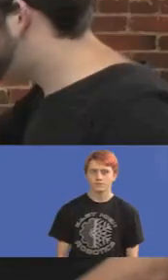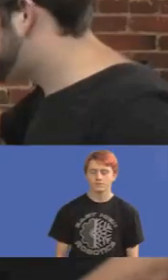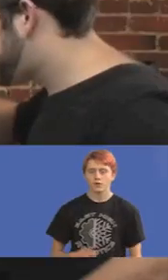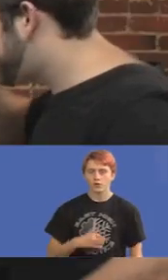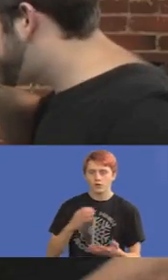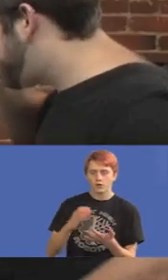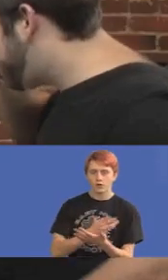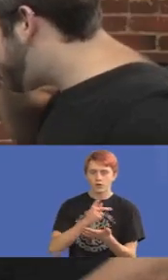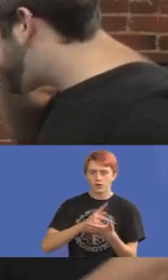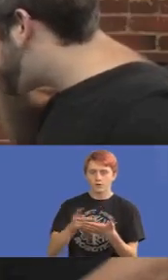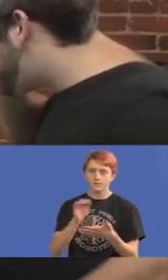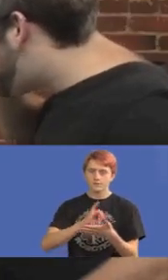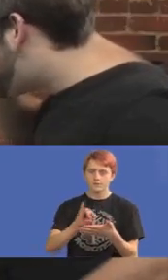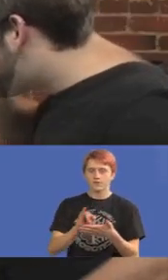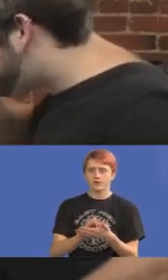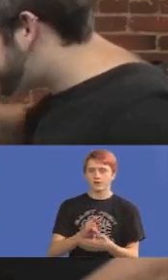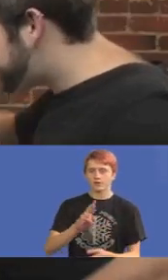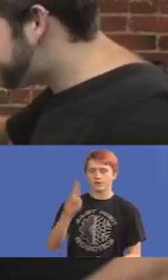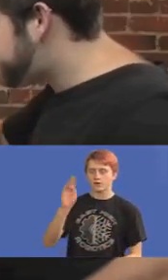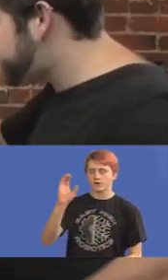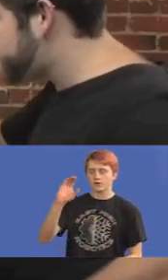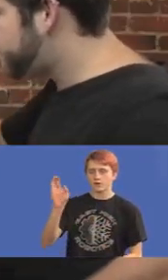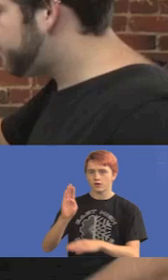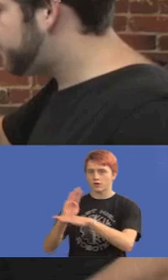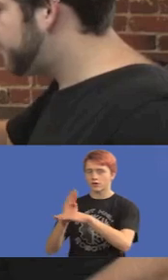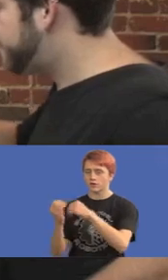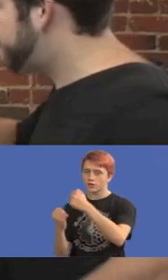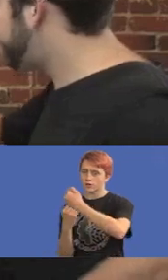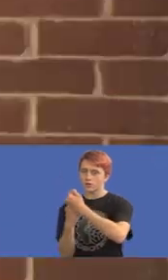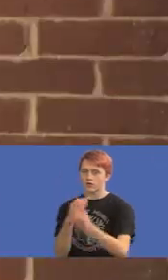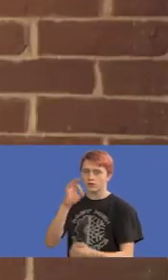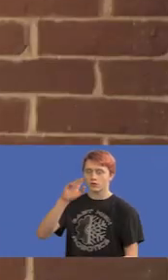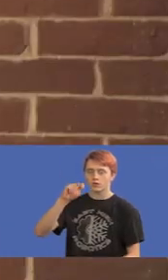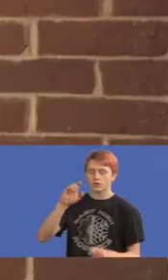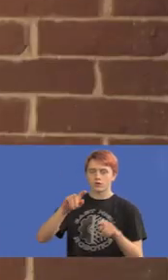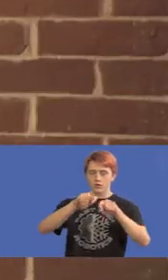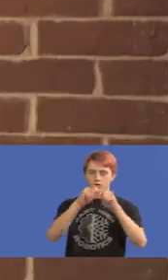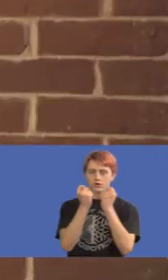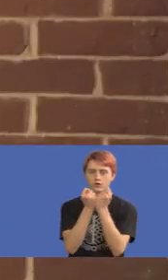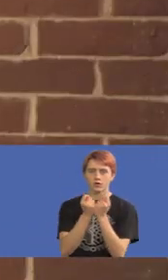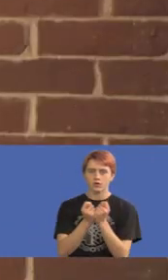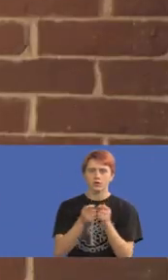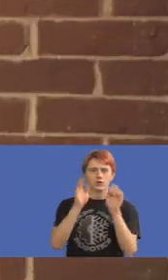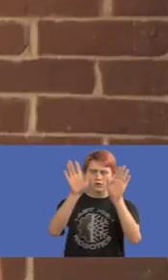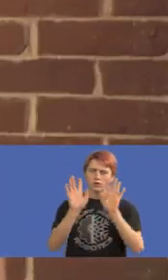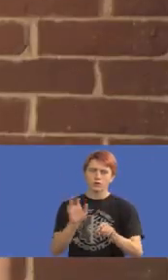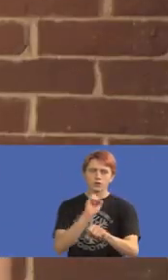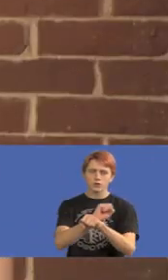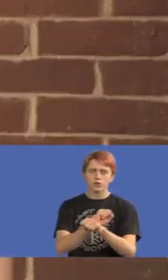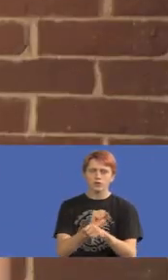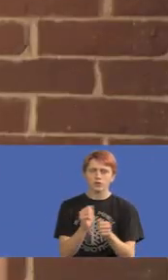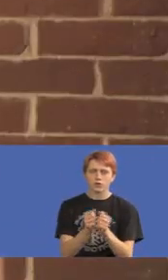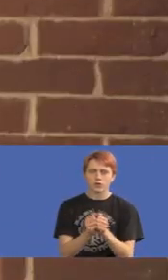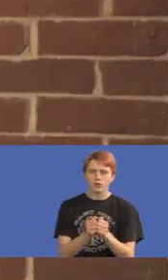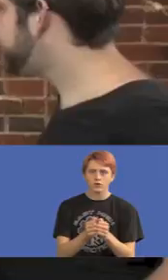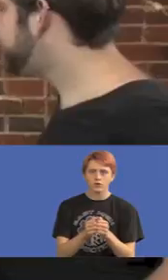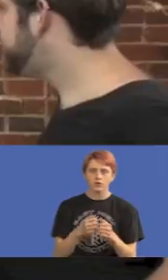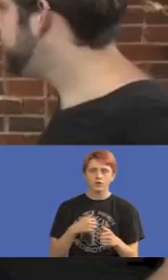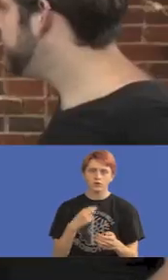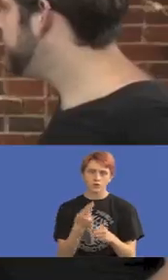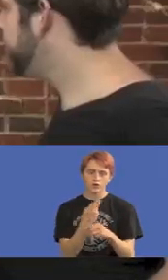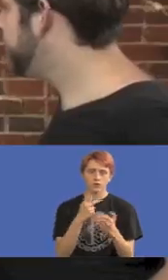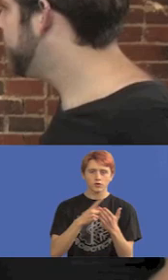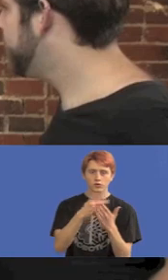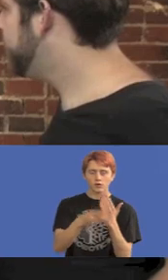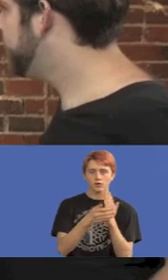spare? Well, I just got this awesome paying internship at Rockwell Collins, the ones who sponsored our FTC team. And they were so great to work with. And